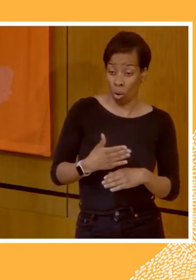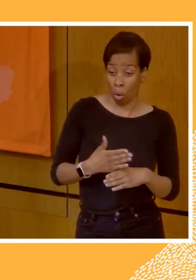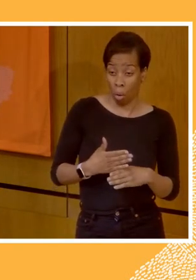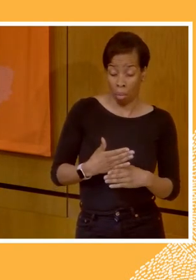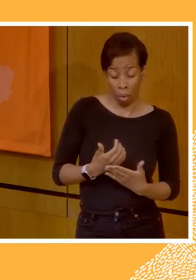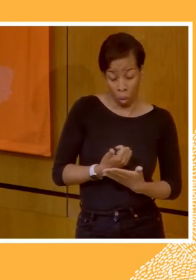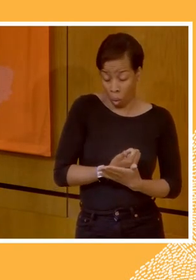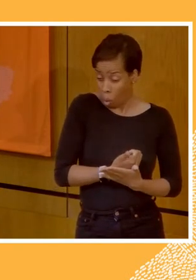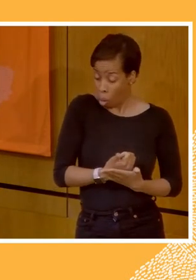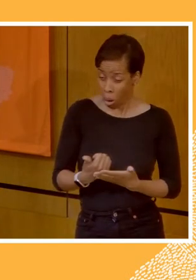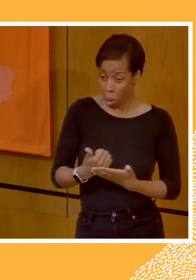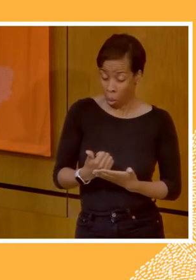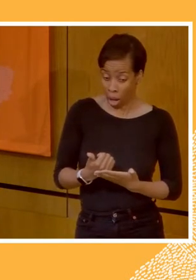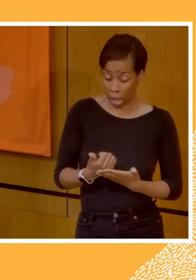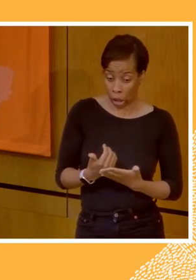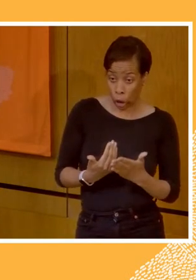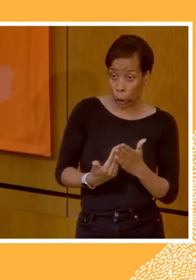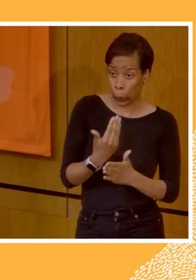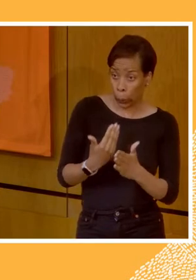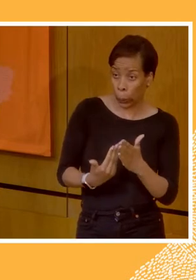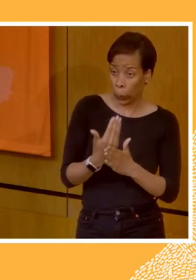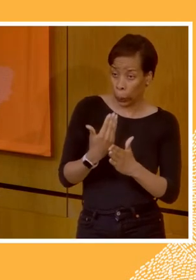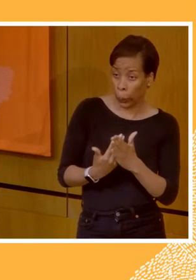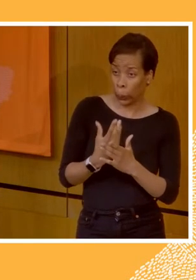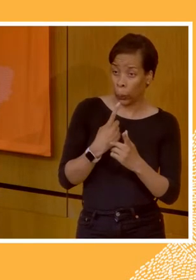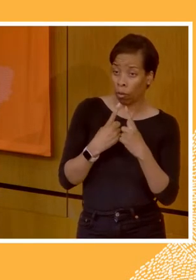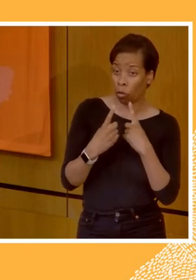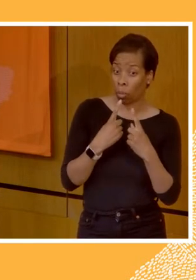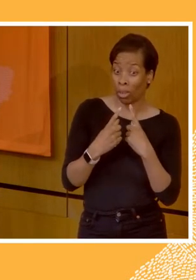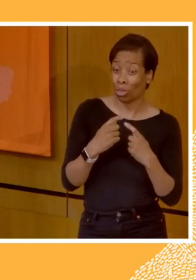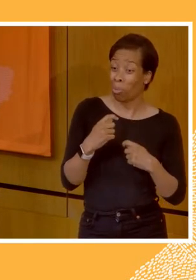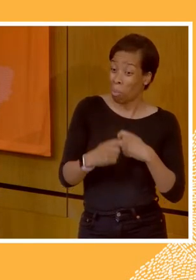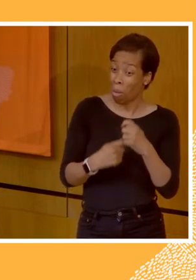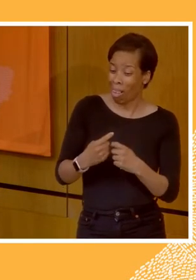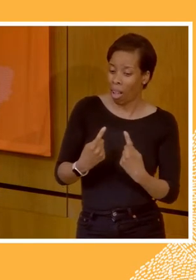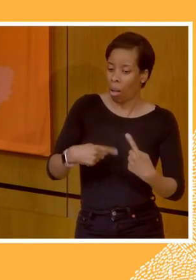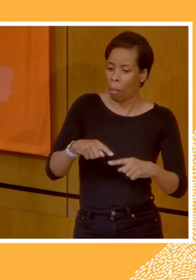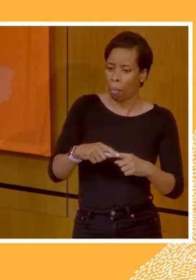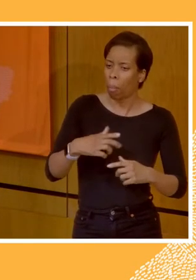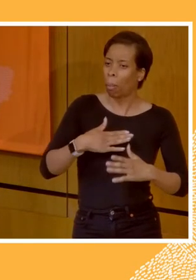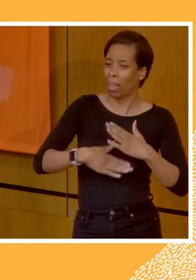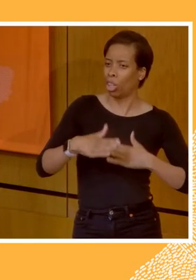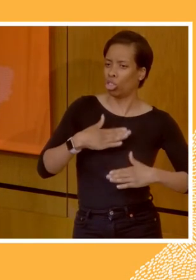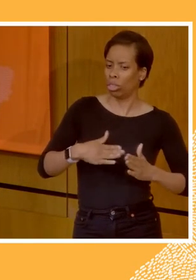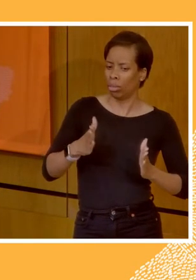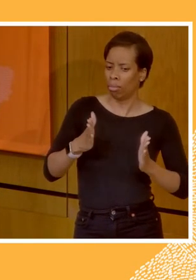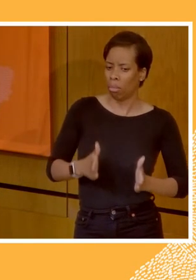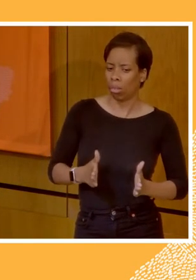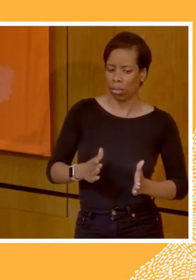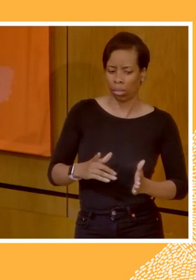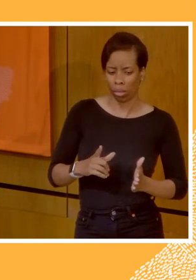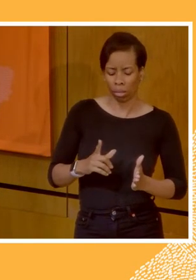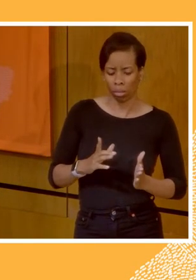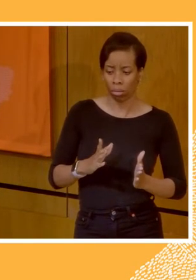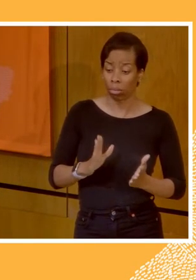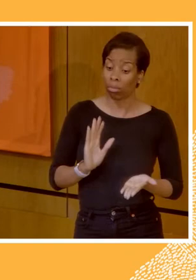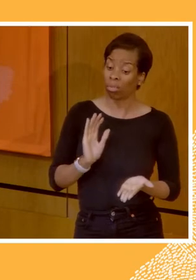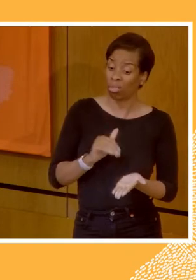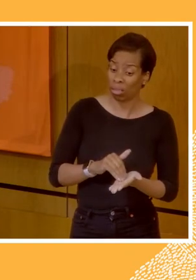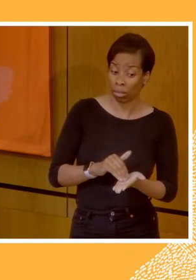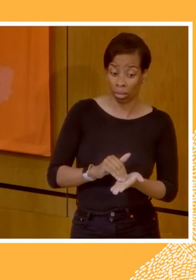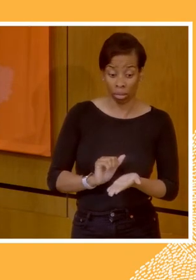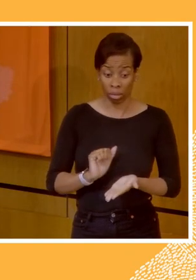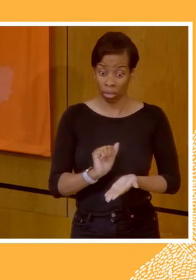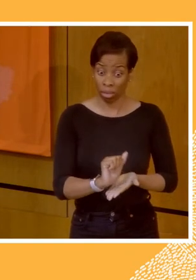that you're responding to the day, the place, the people who are there in that moment.